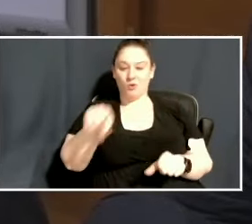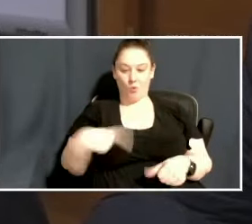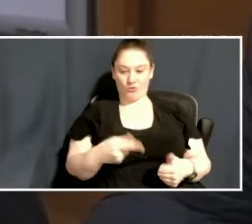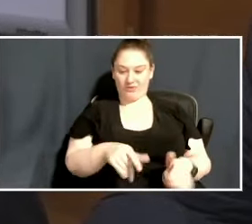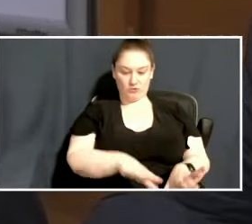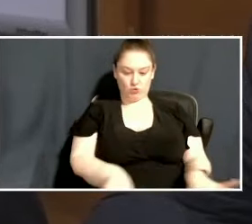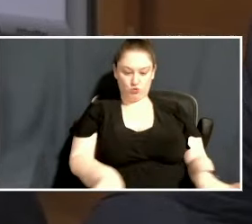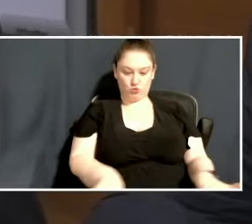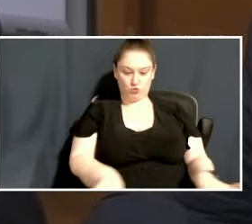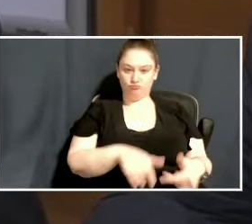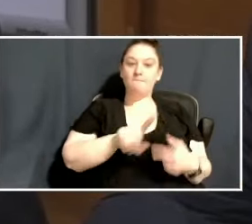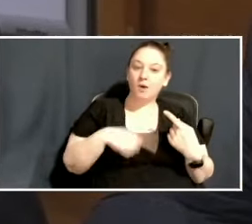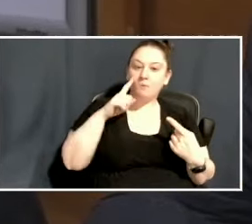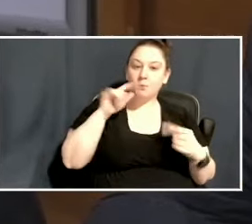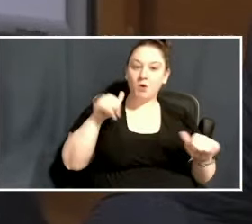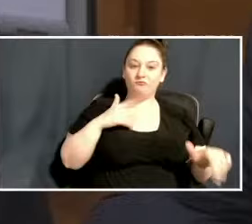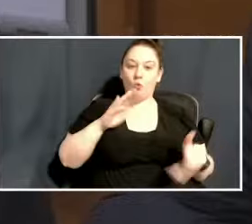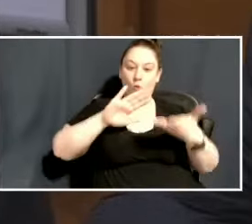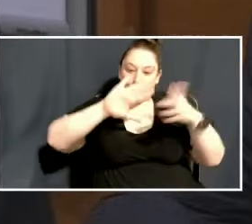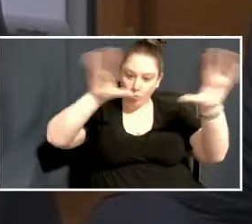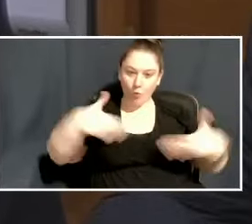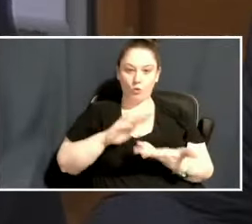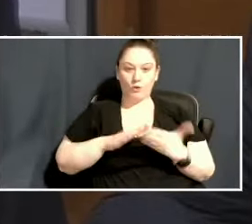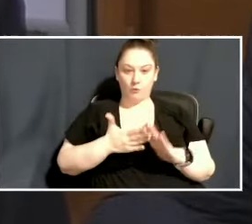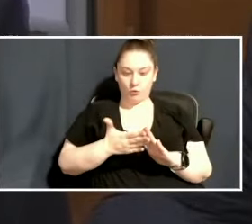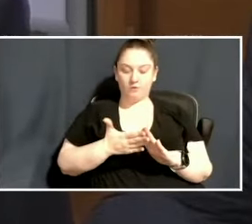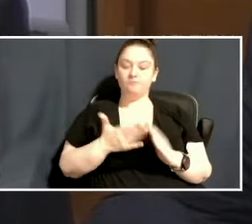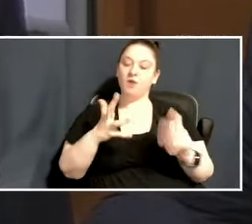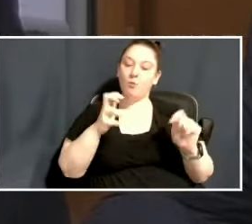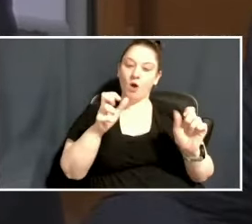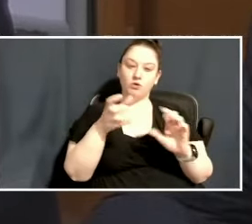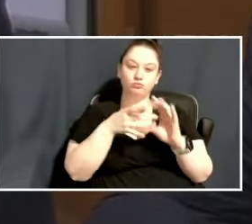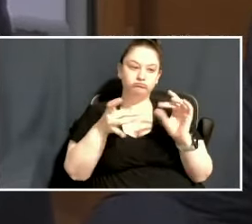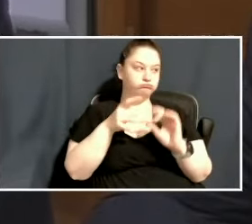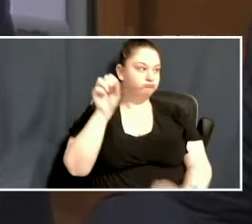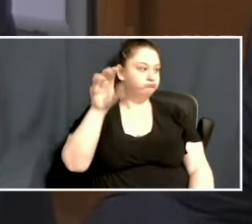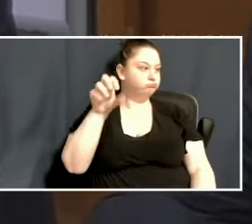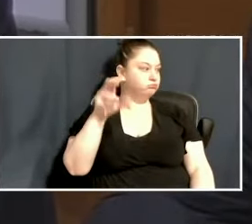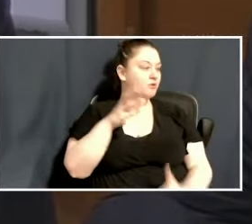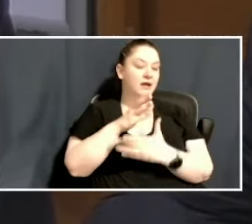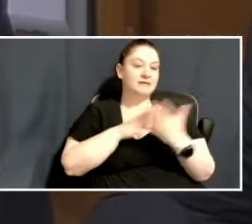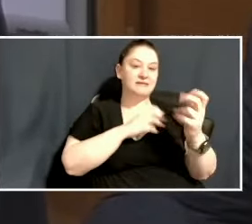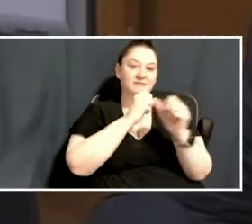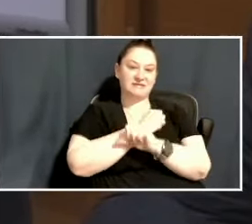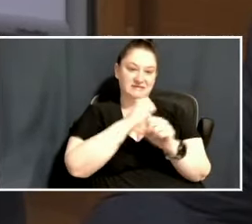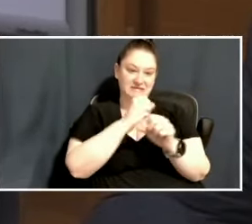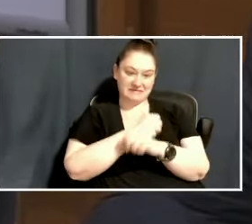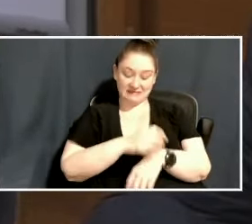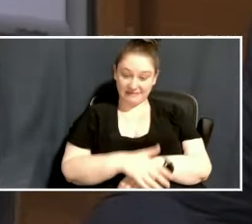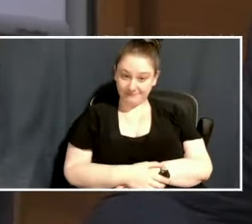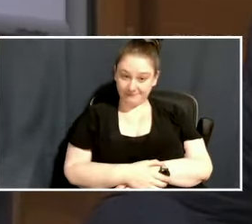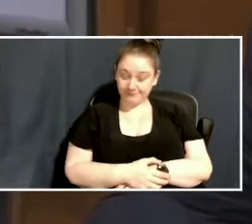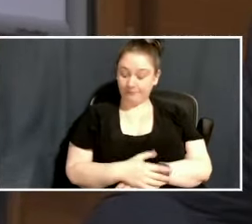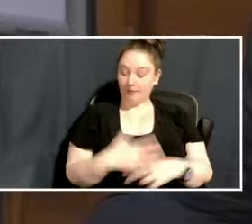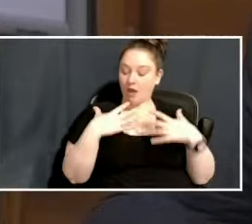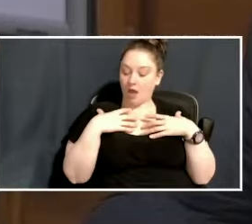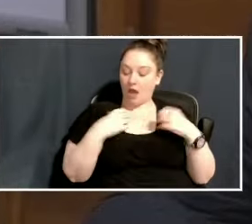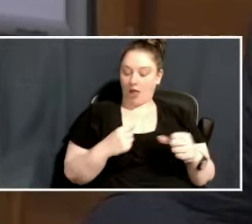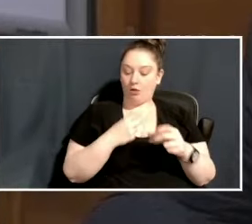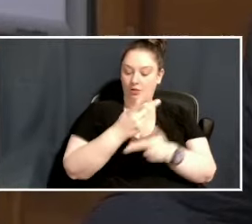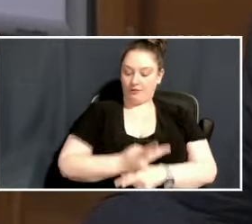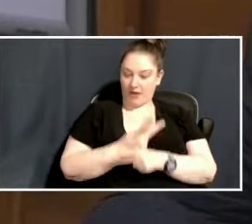that I just wanted to share a few statistics that healthcare workers are 4 times more likely to experience violence at work